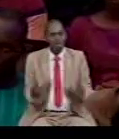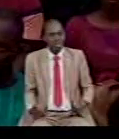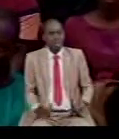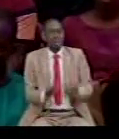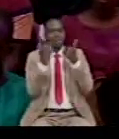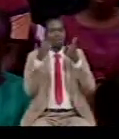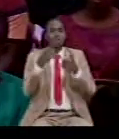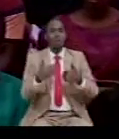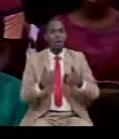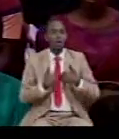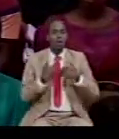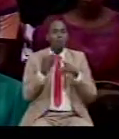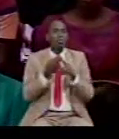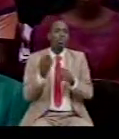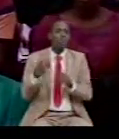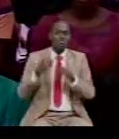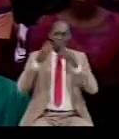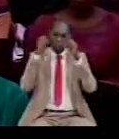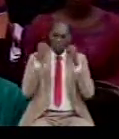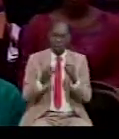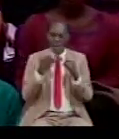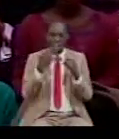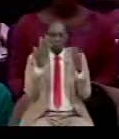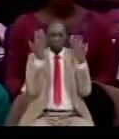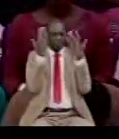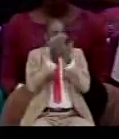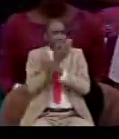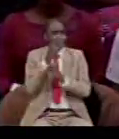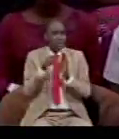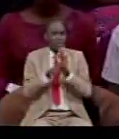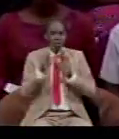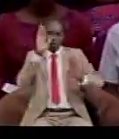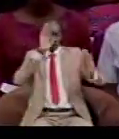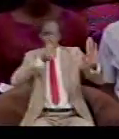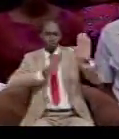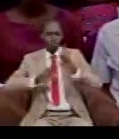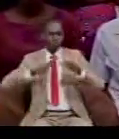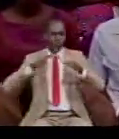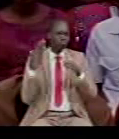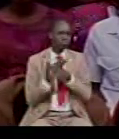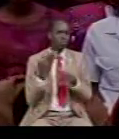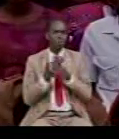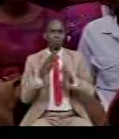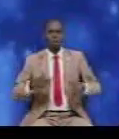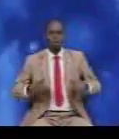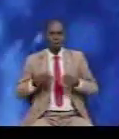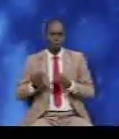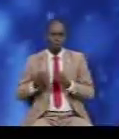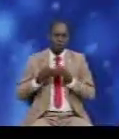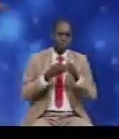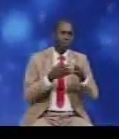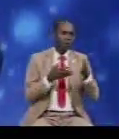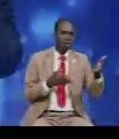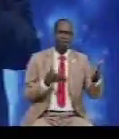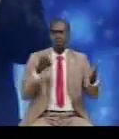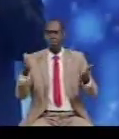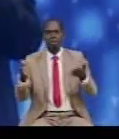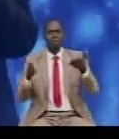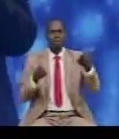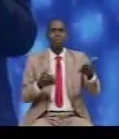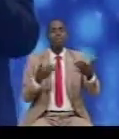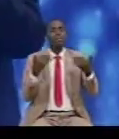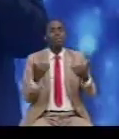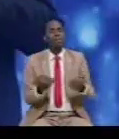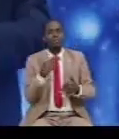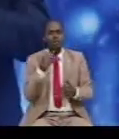have from the powers of darkness, and they trouble your life and torment your life, they drive you here, they drive you there,